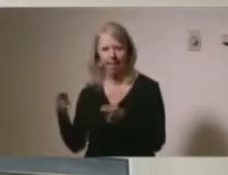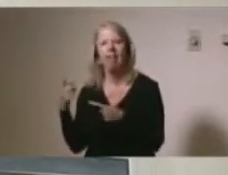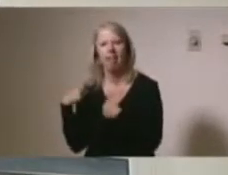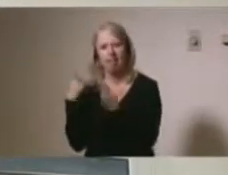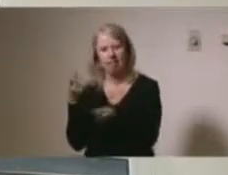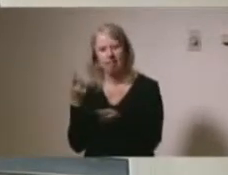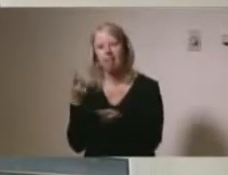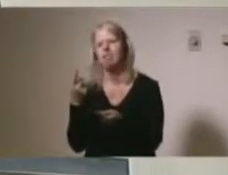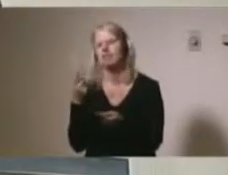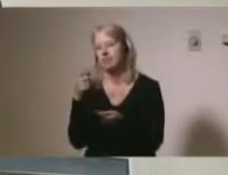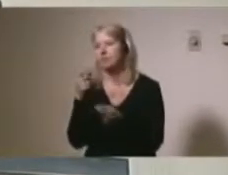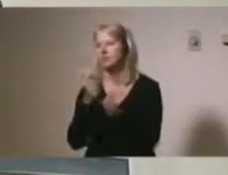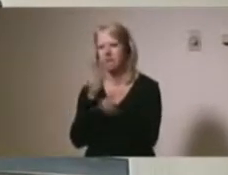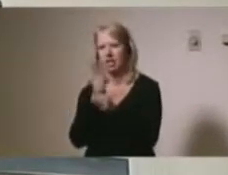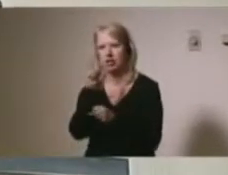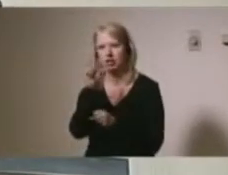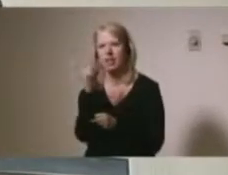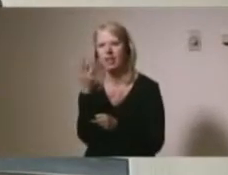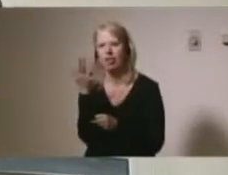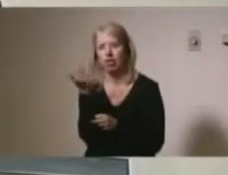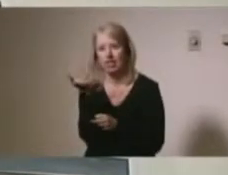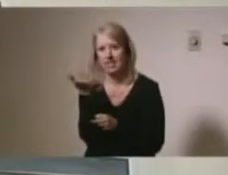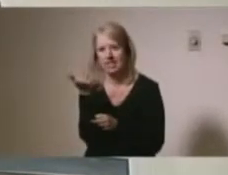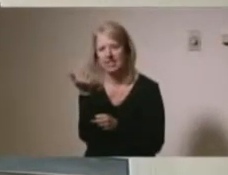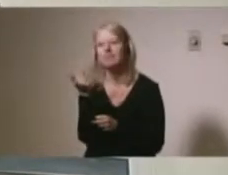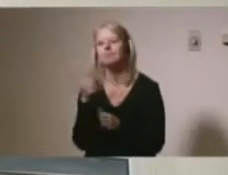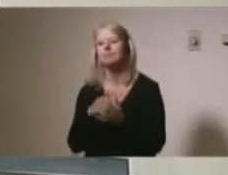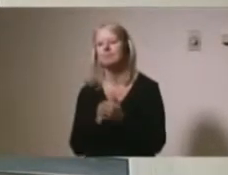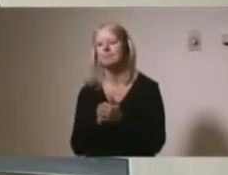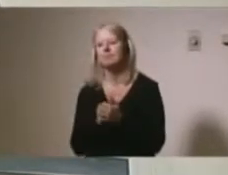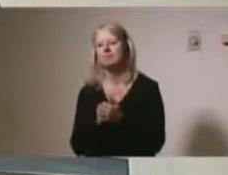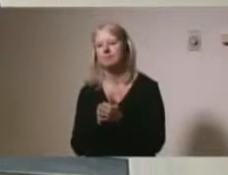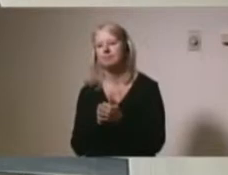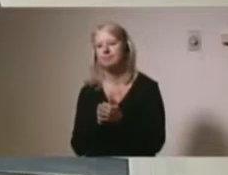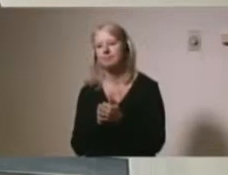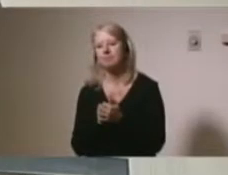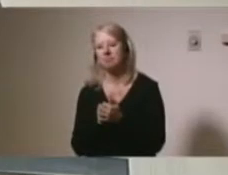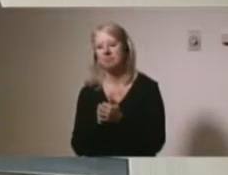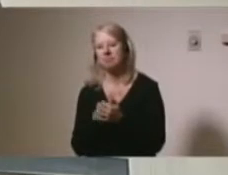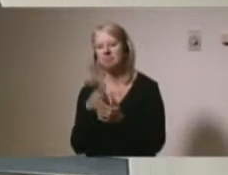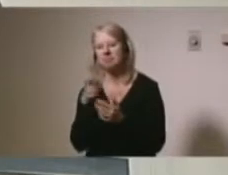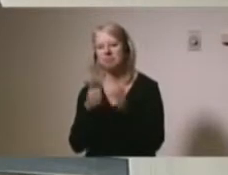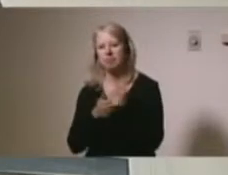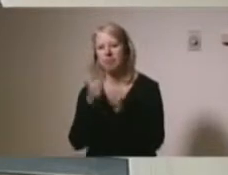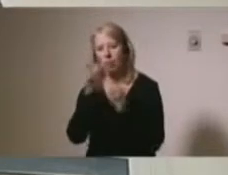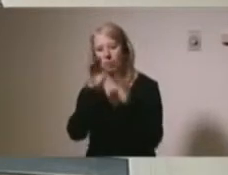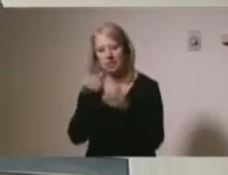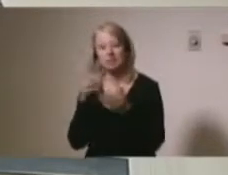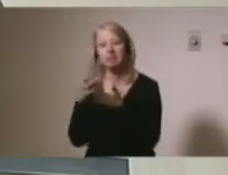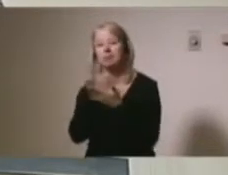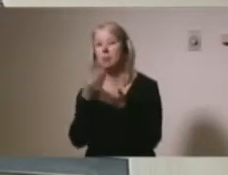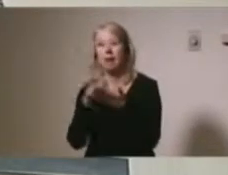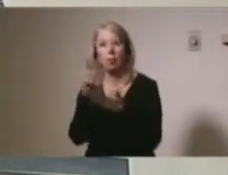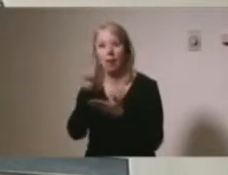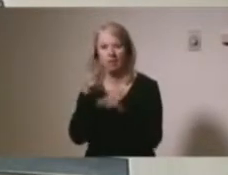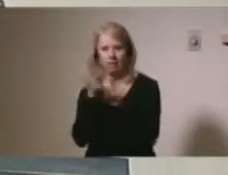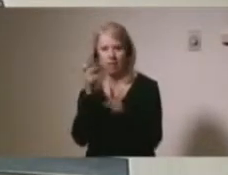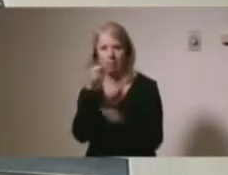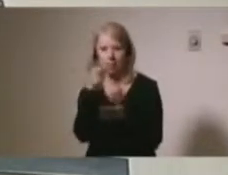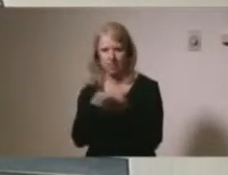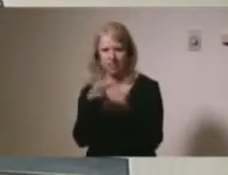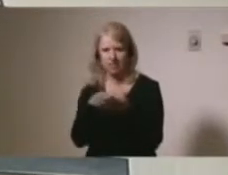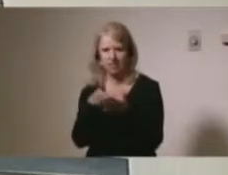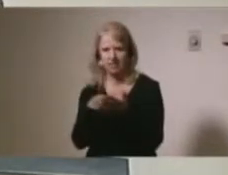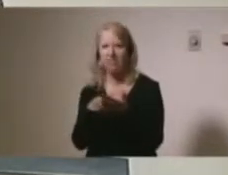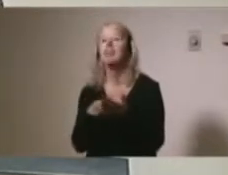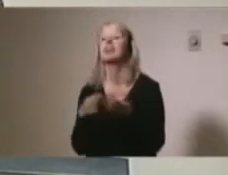2013. It was the post office that presented the revenue, and this year it's